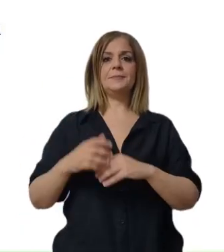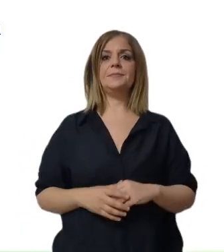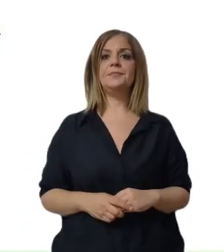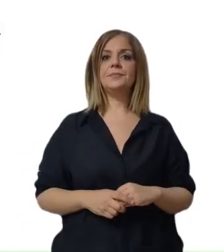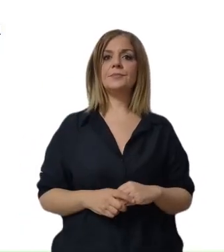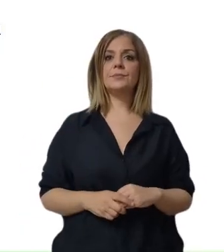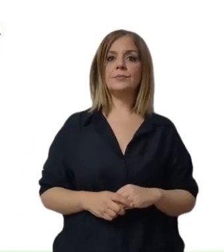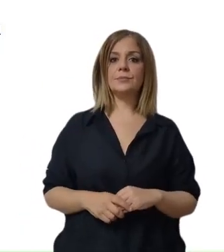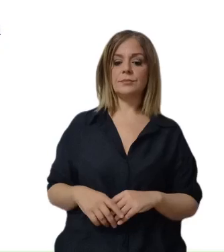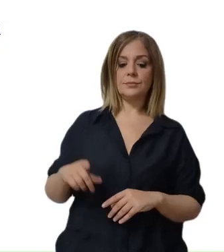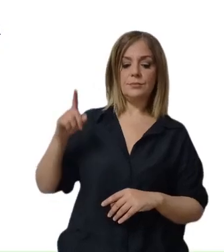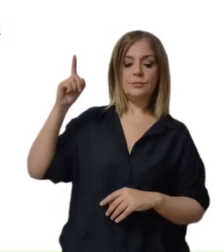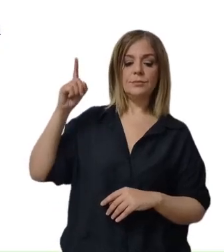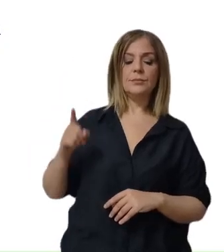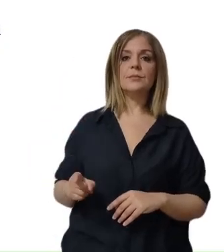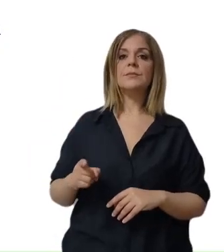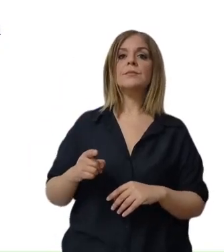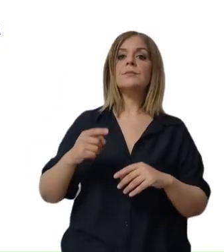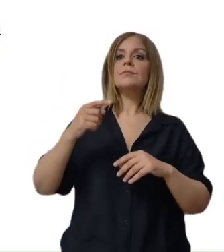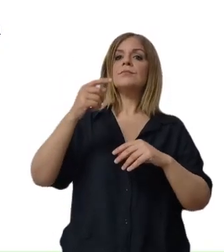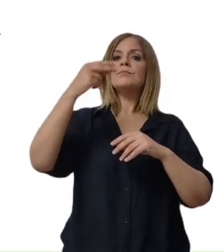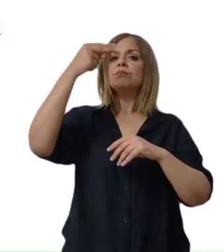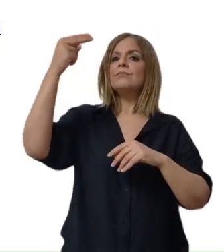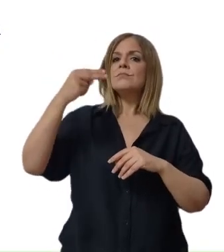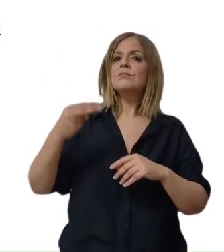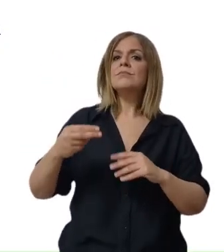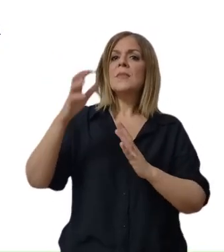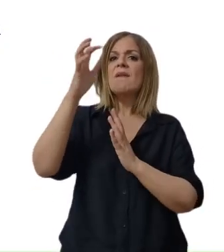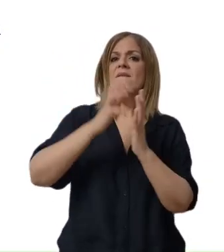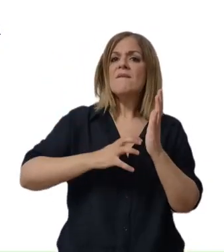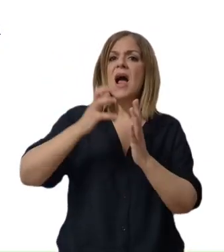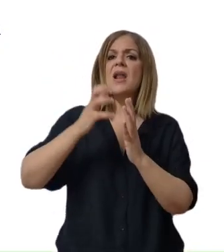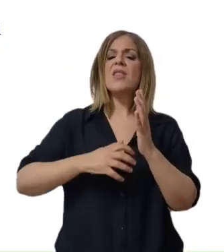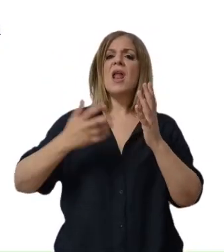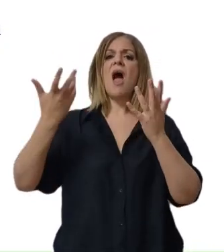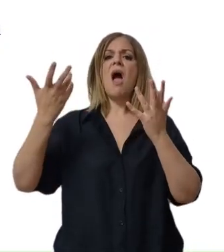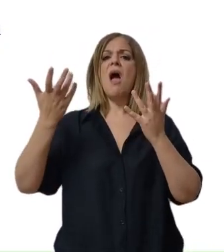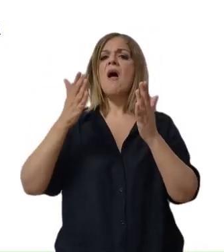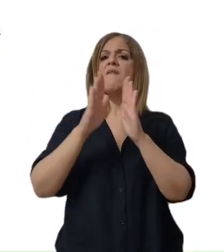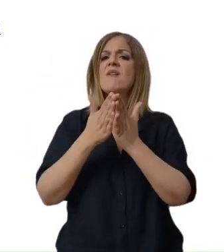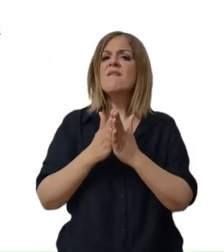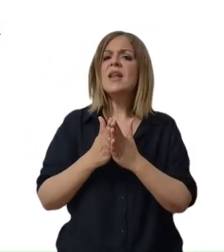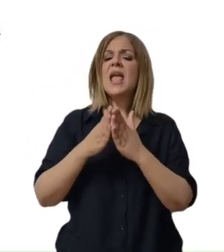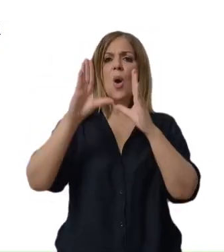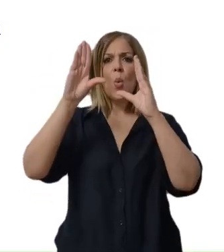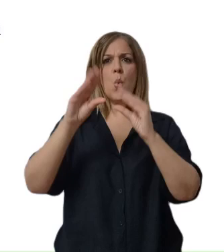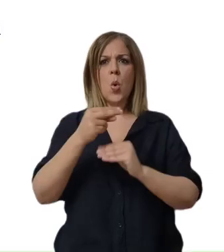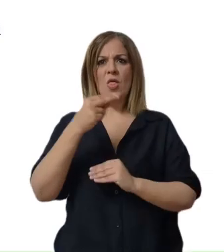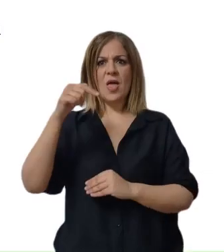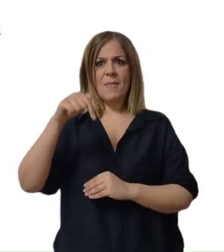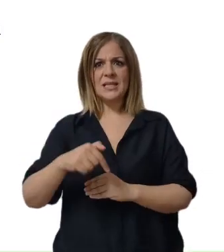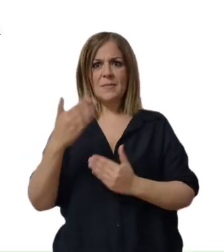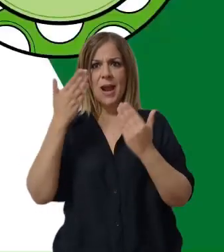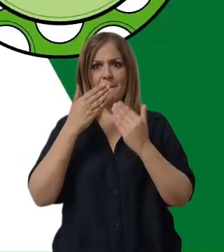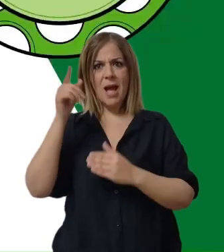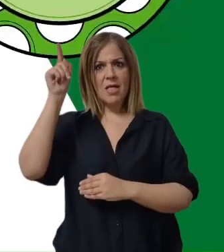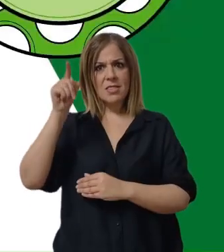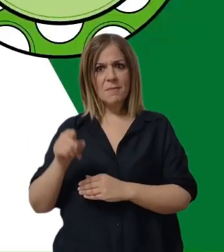Here is some links that you can find more about what we discussed today.